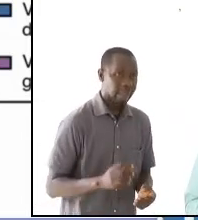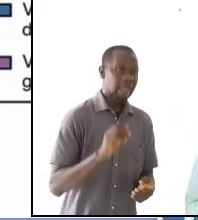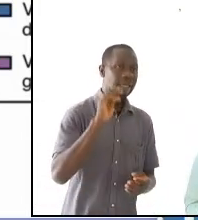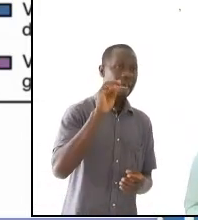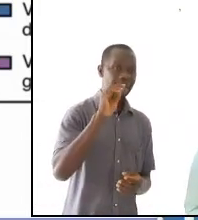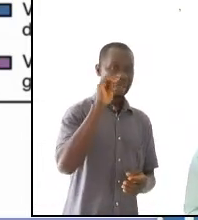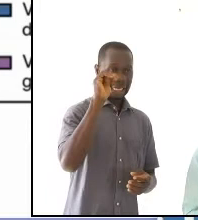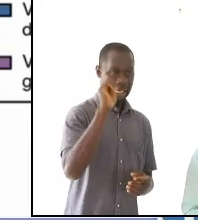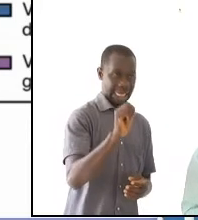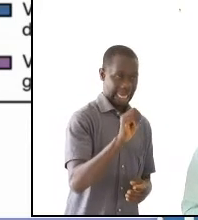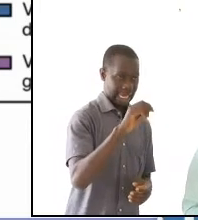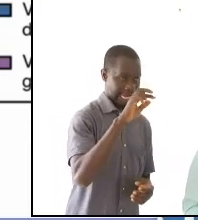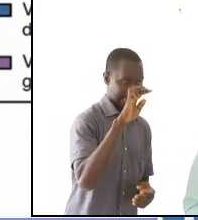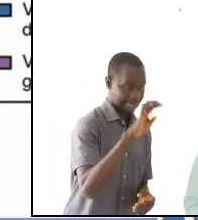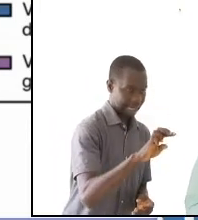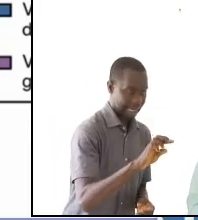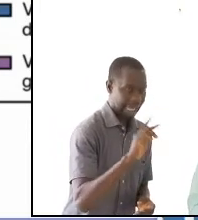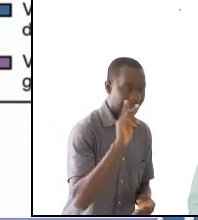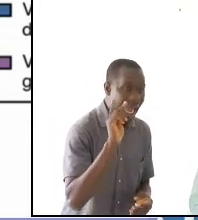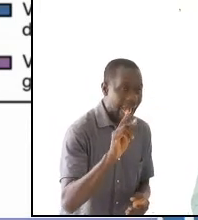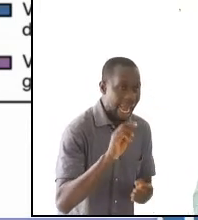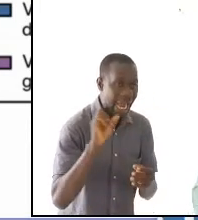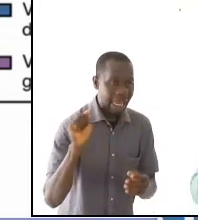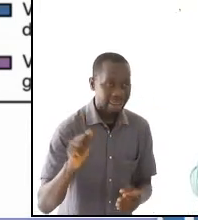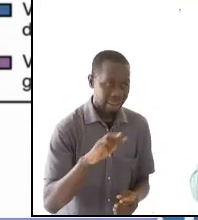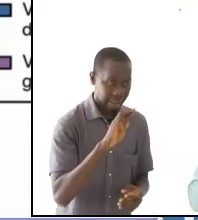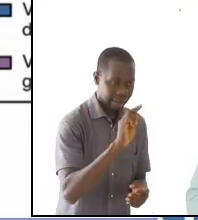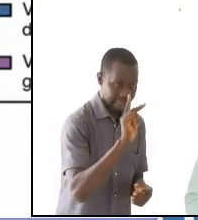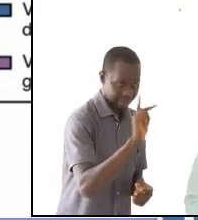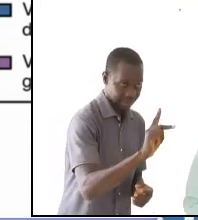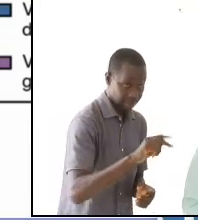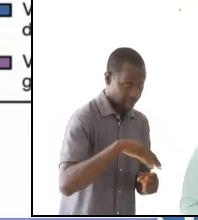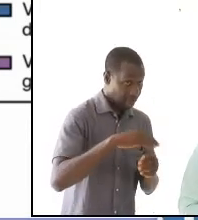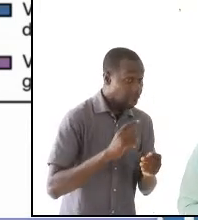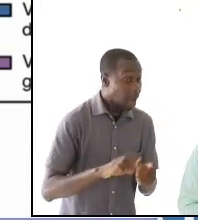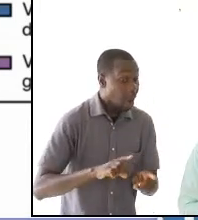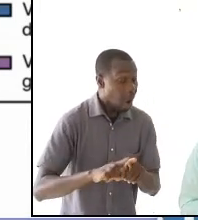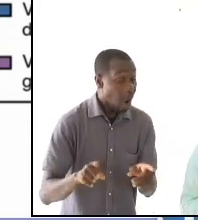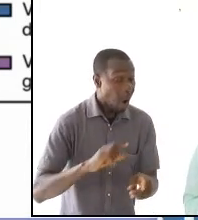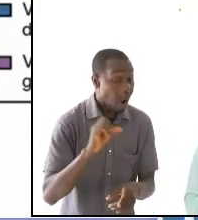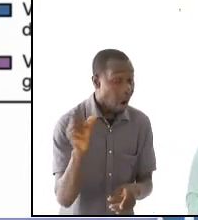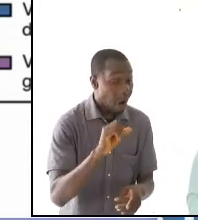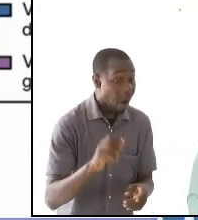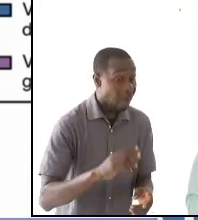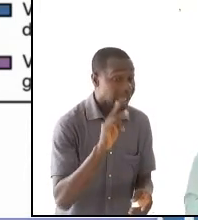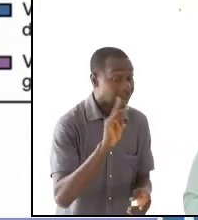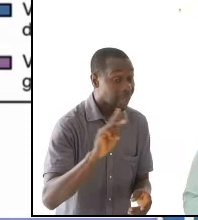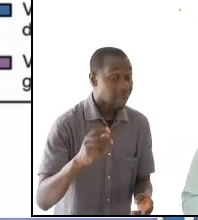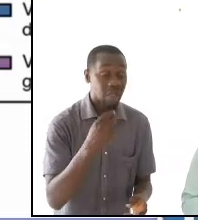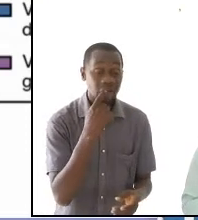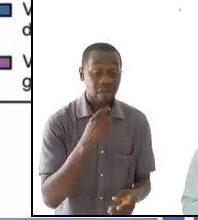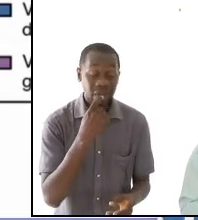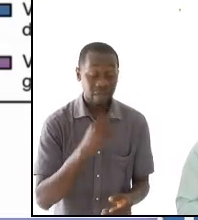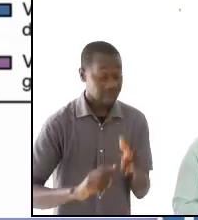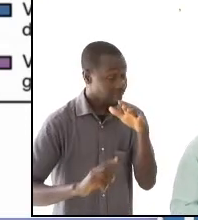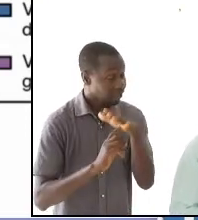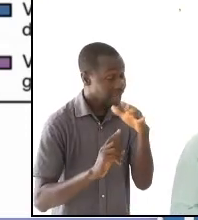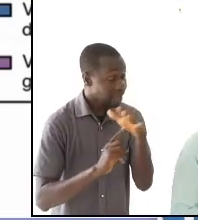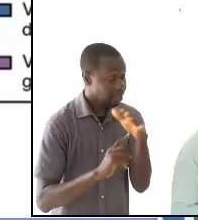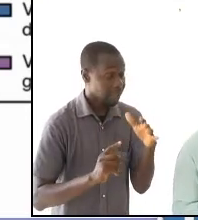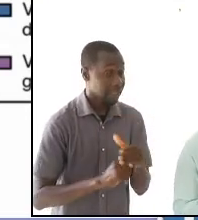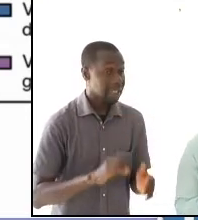to the kidney, renal vein taking the blood out. Of course, there are other blood vessels. But one that is also very